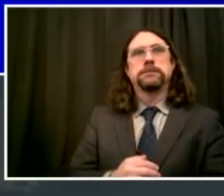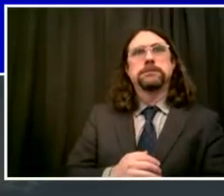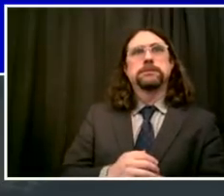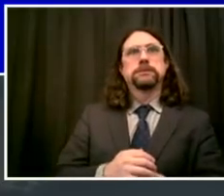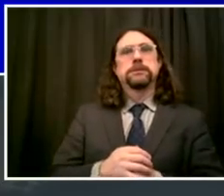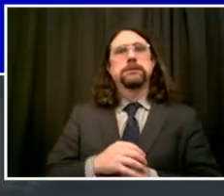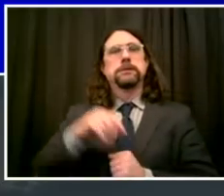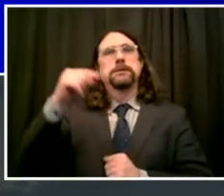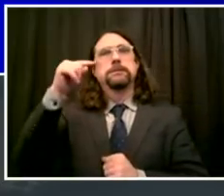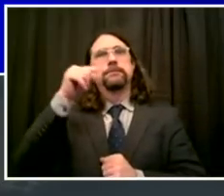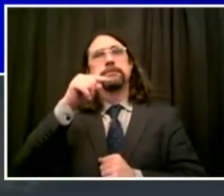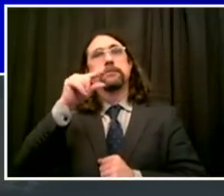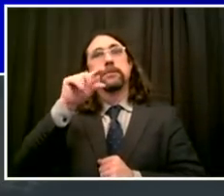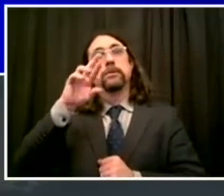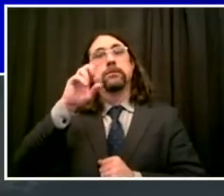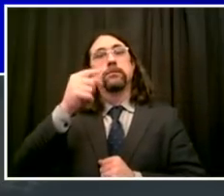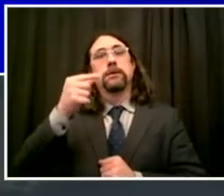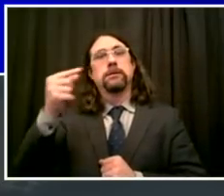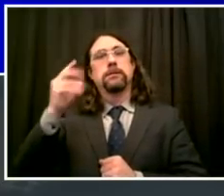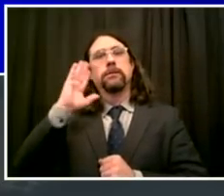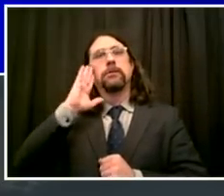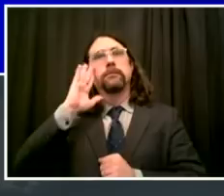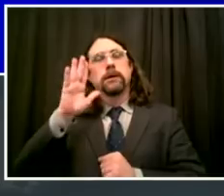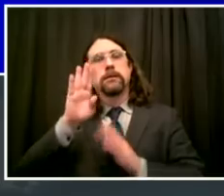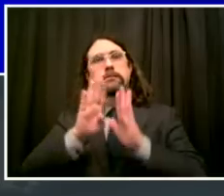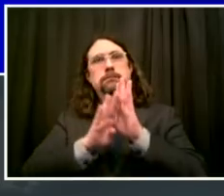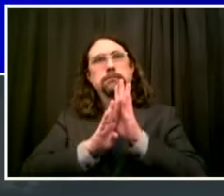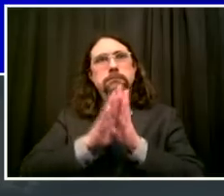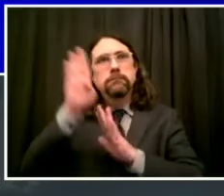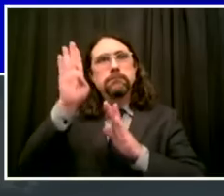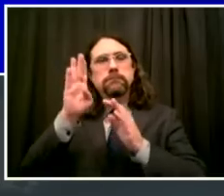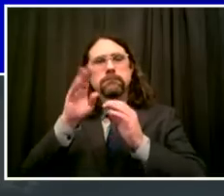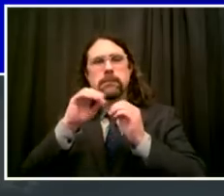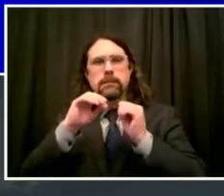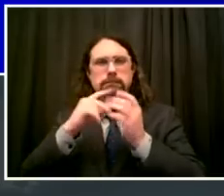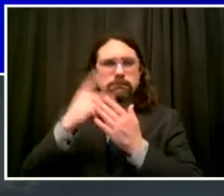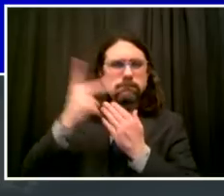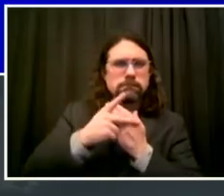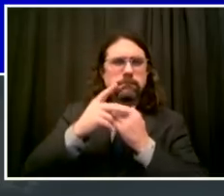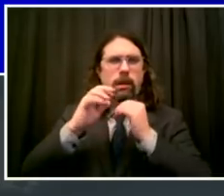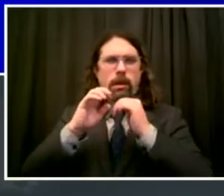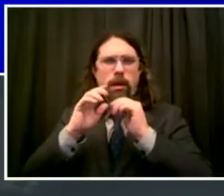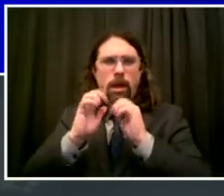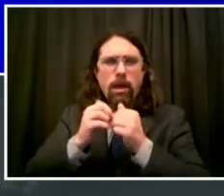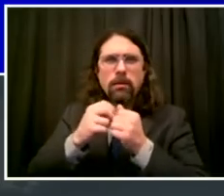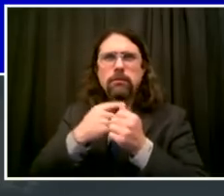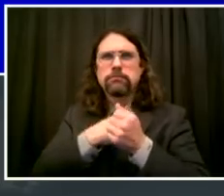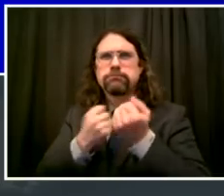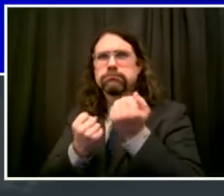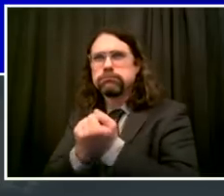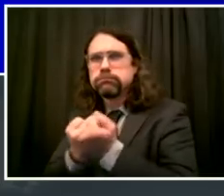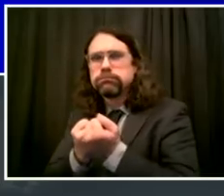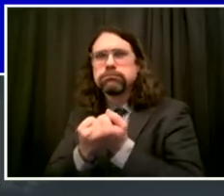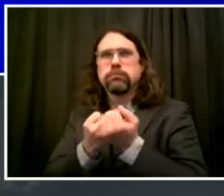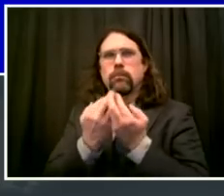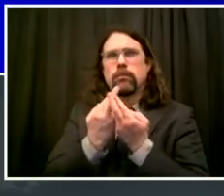small businesses. He'll work closely with our public-private partnership czar, Peter Hatch, who's been doing a fantastic